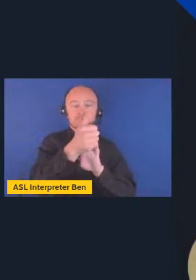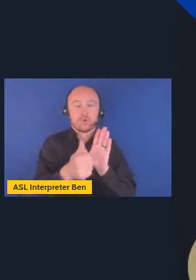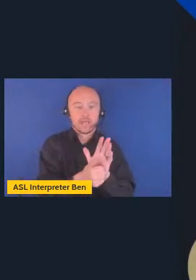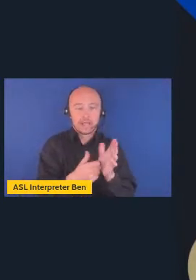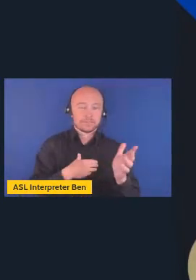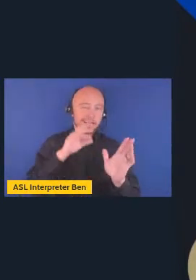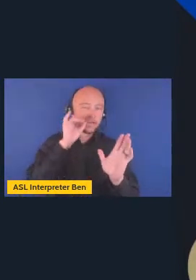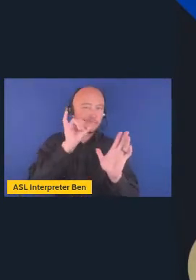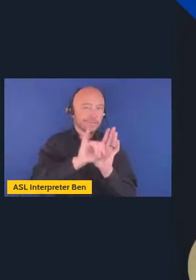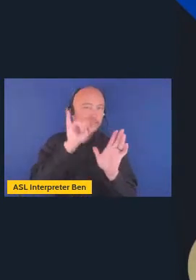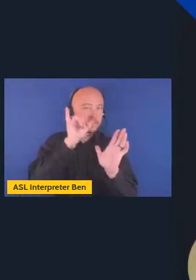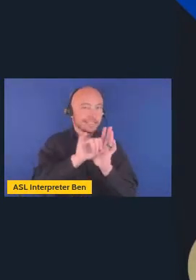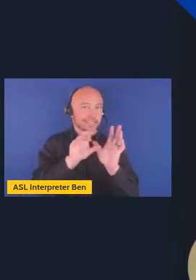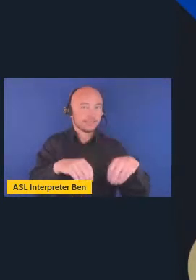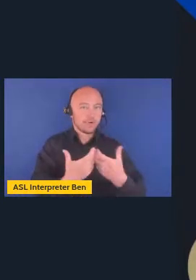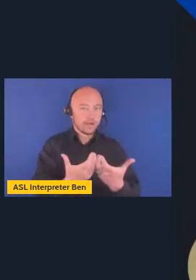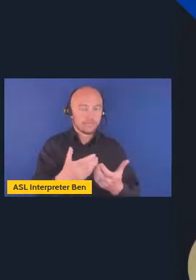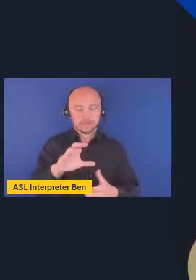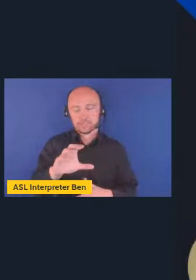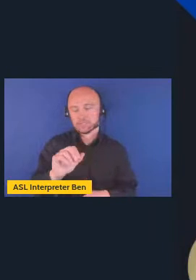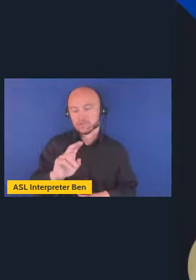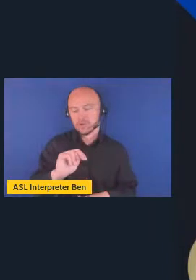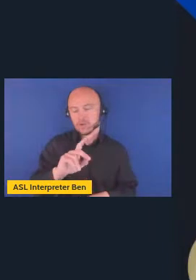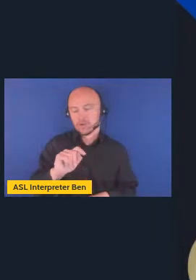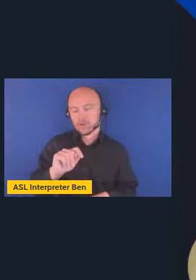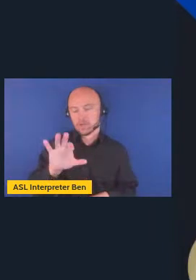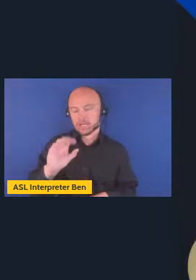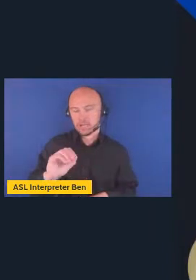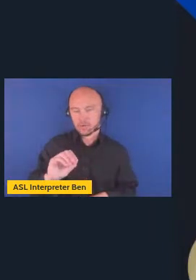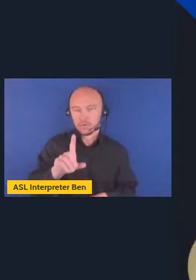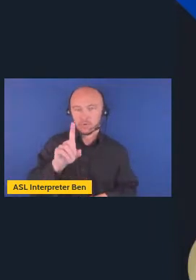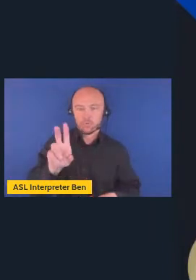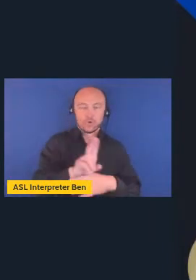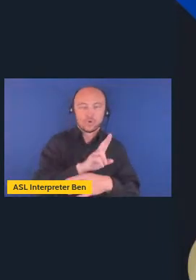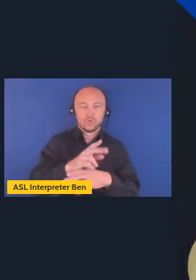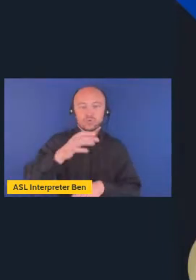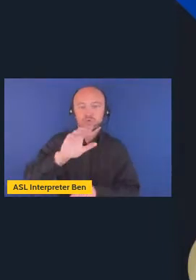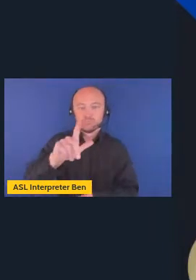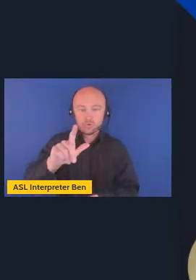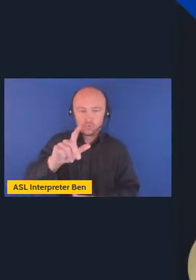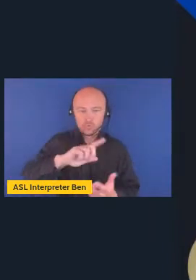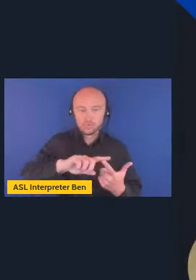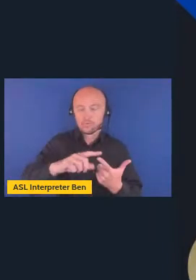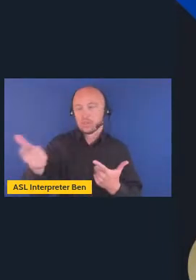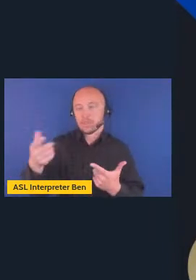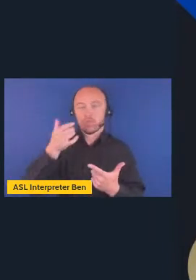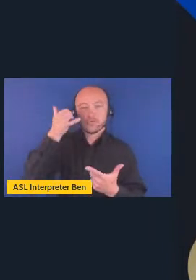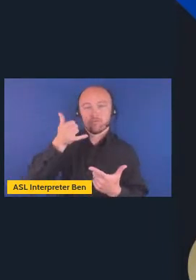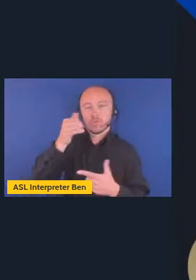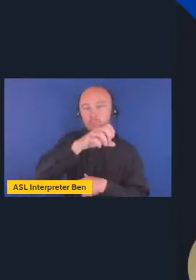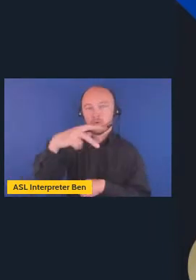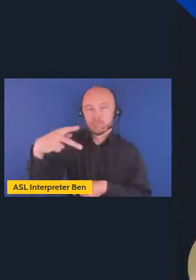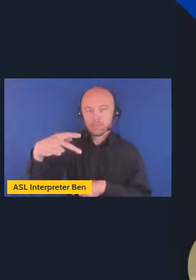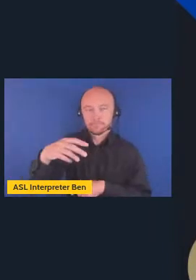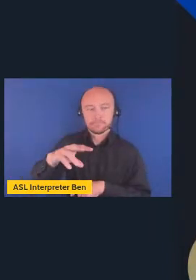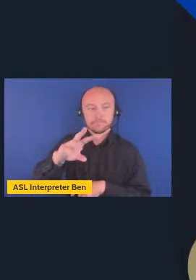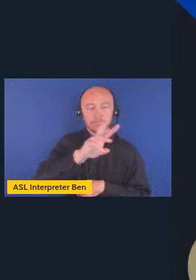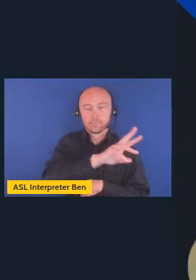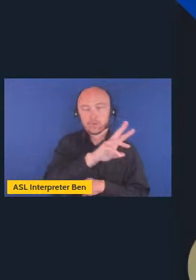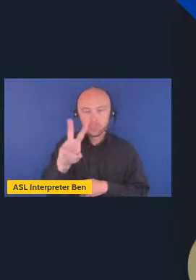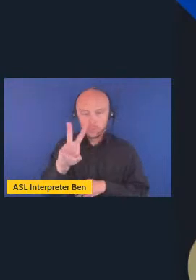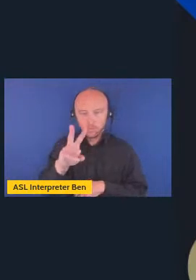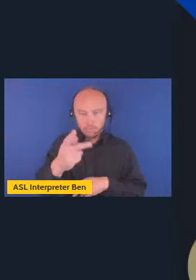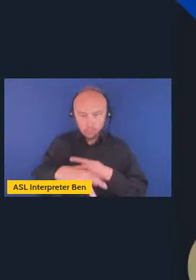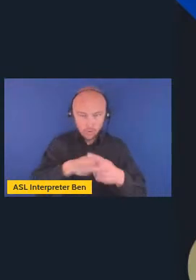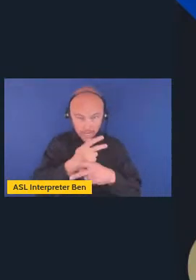so we used Cognito, one user pool specifically for the web app and another one for the mobile app. The web app had one type